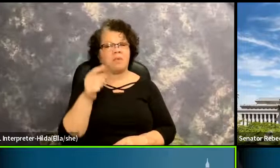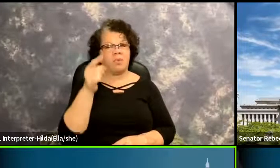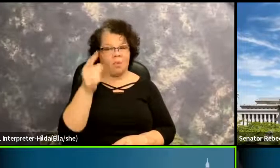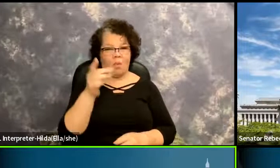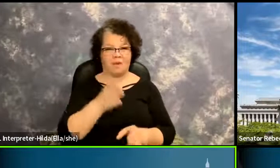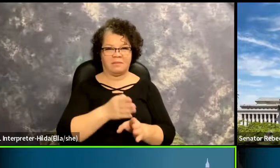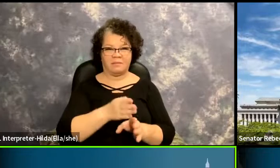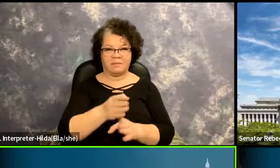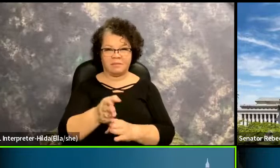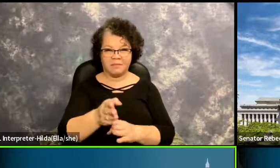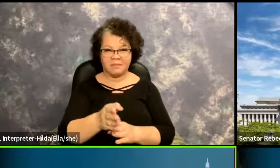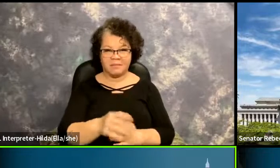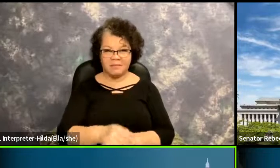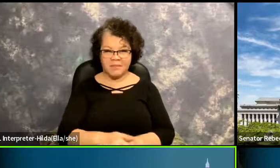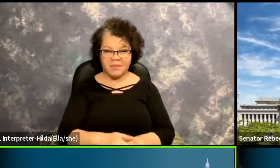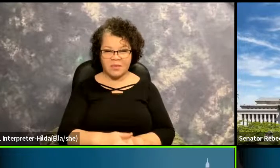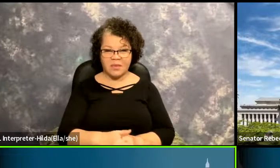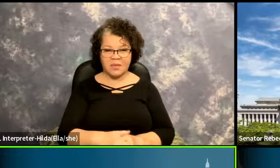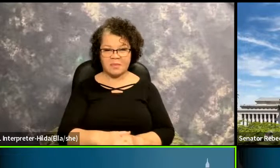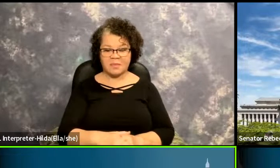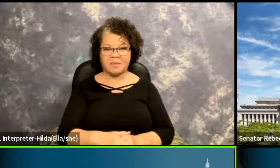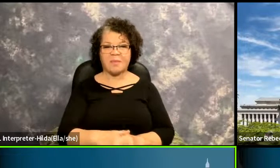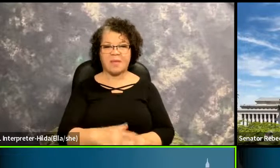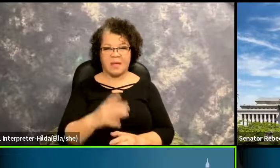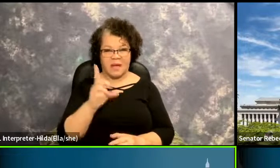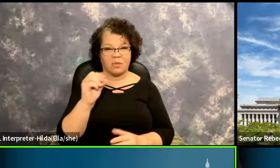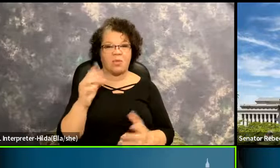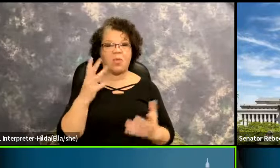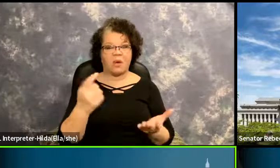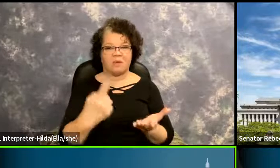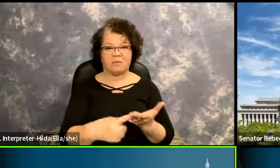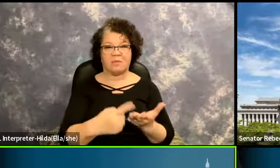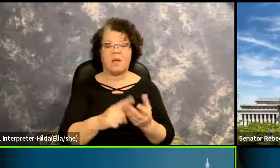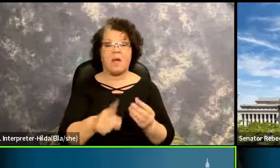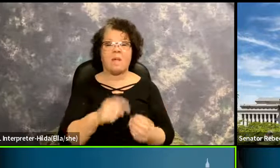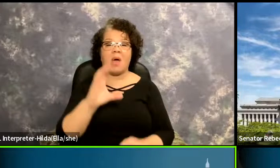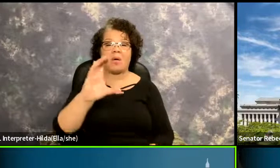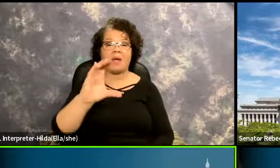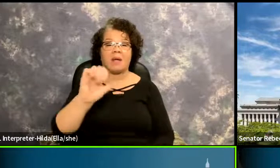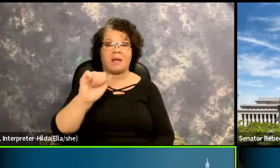that I want to talk about, capital investments.